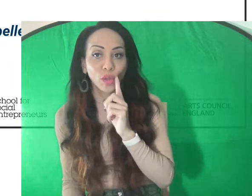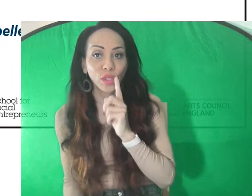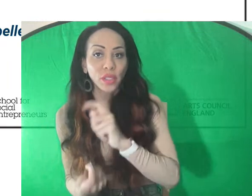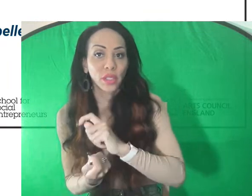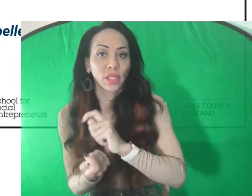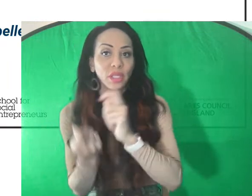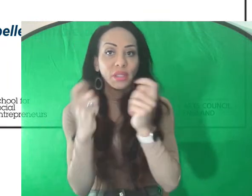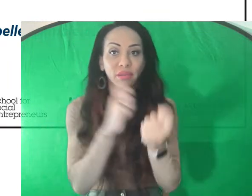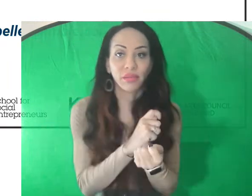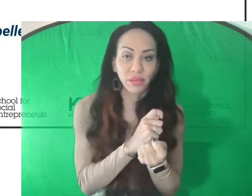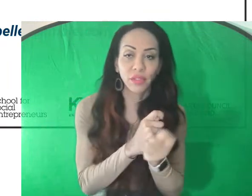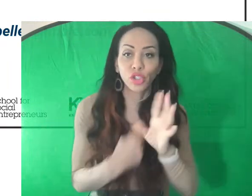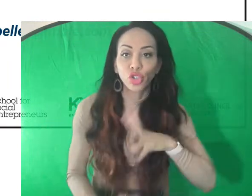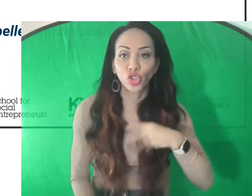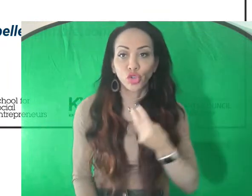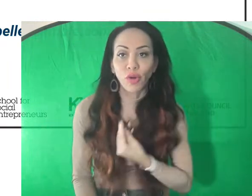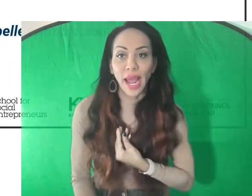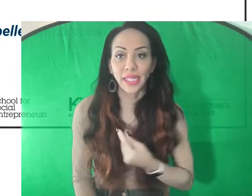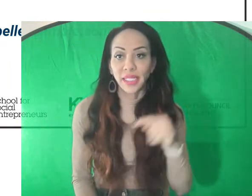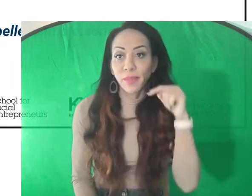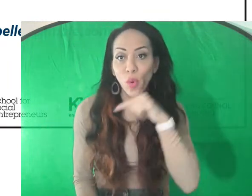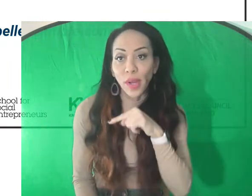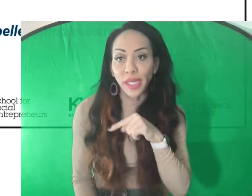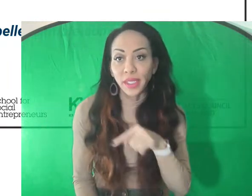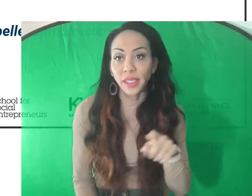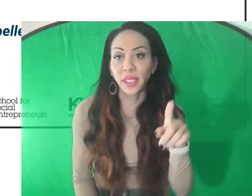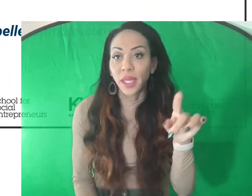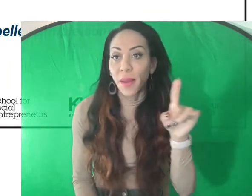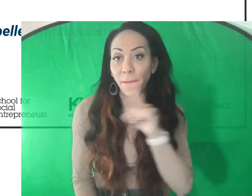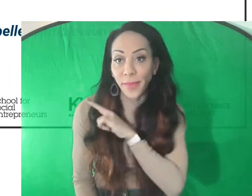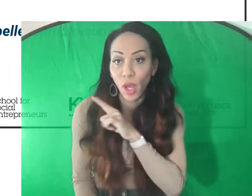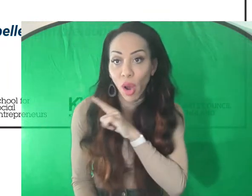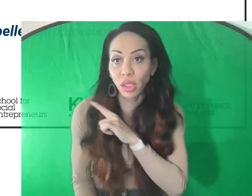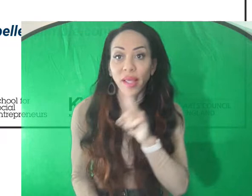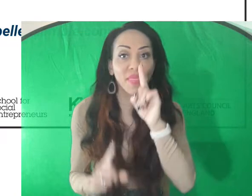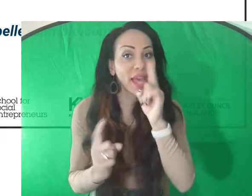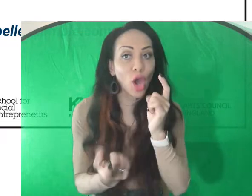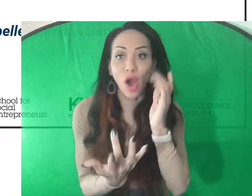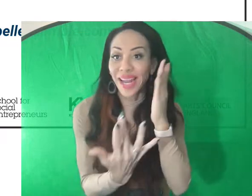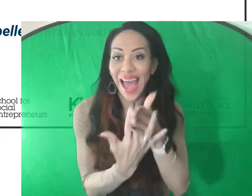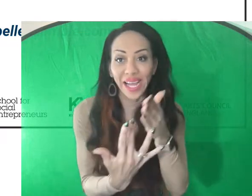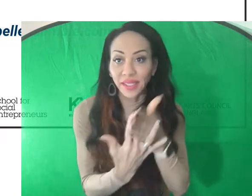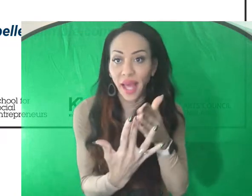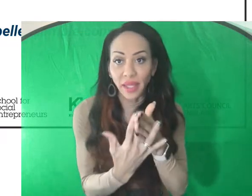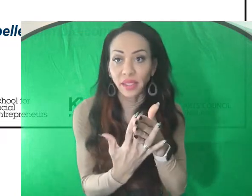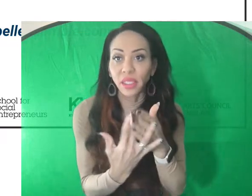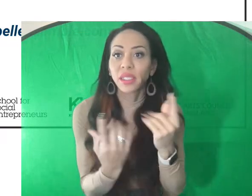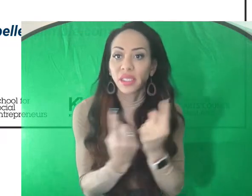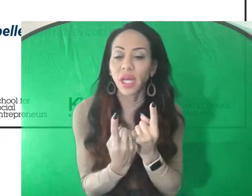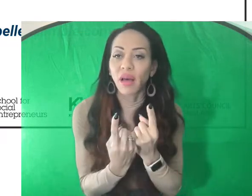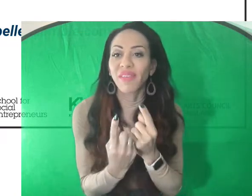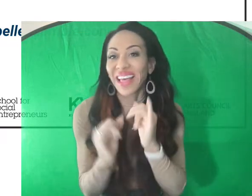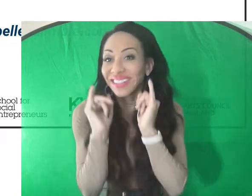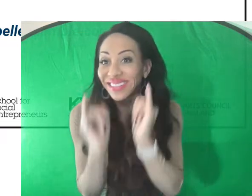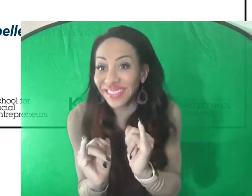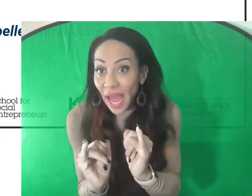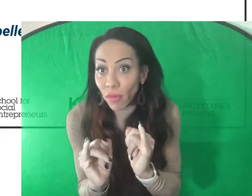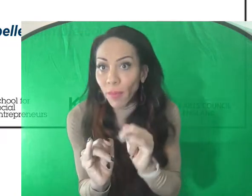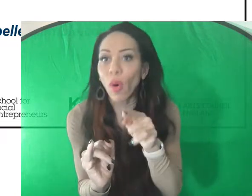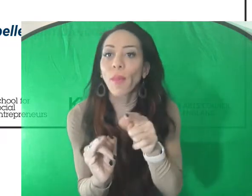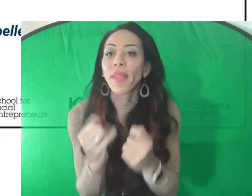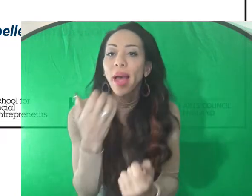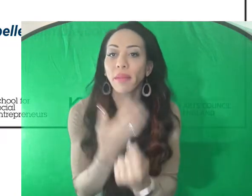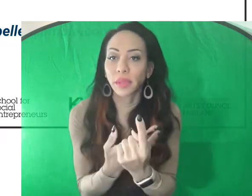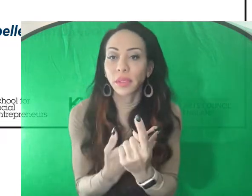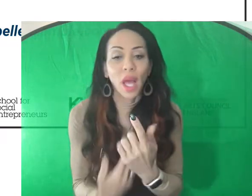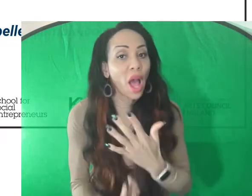things. Right. That's terrible, and that's one thing that happens. So I love everything about